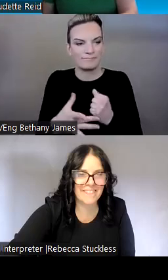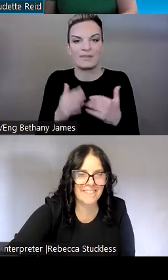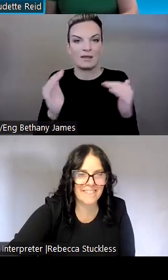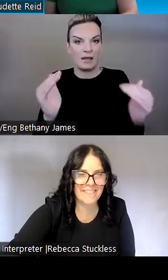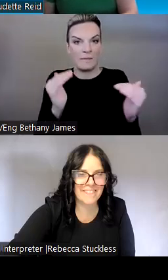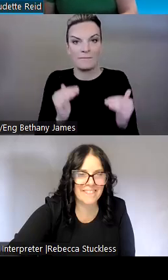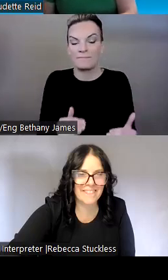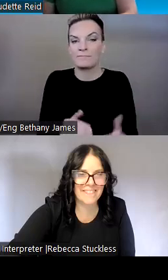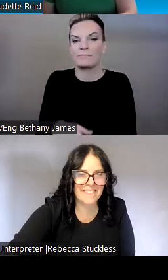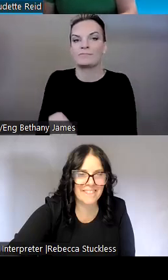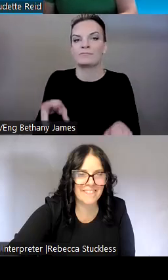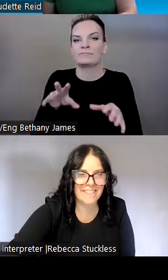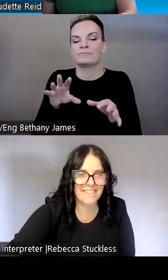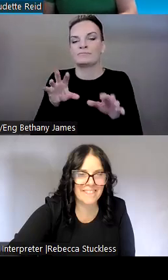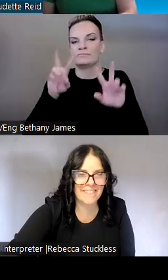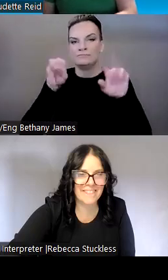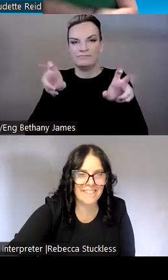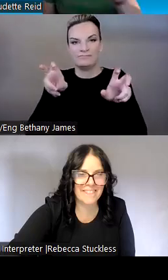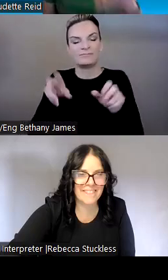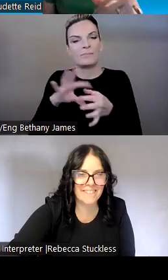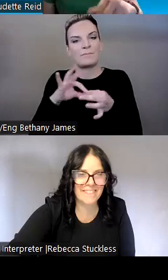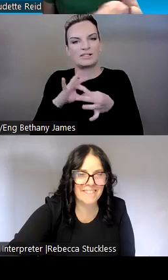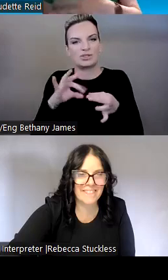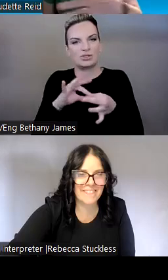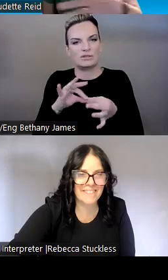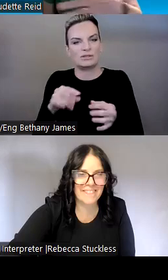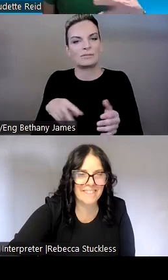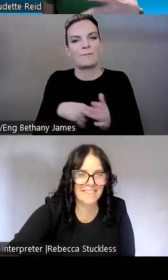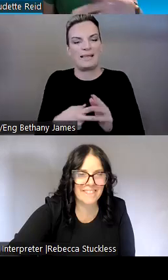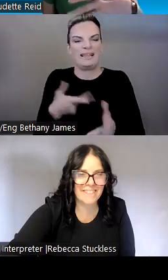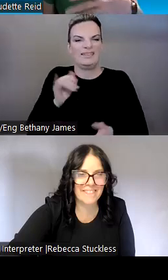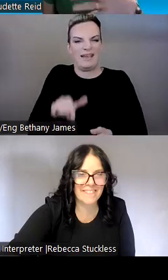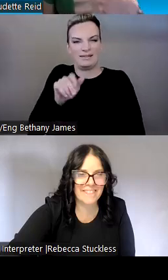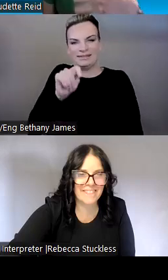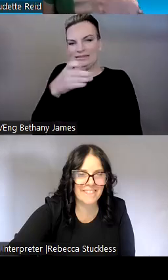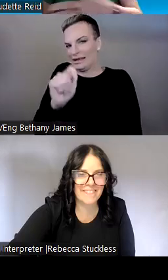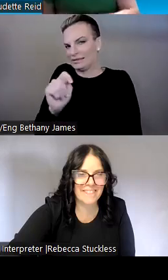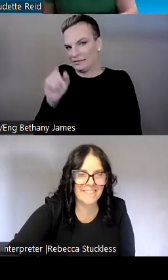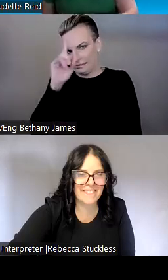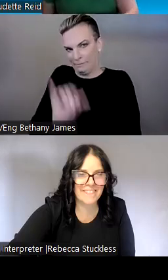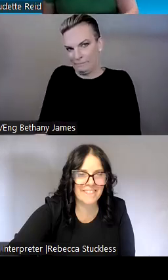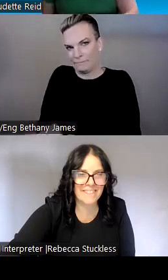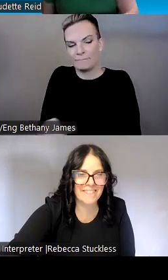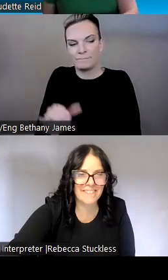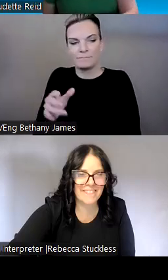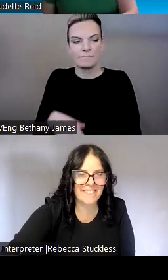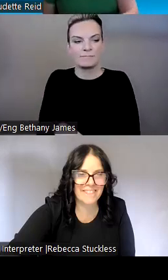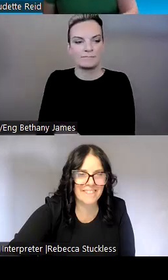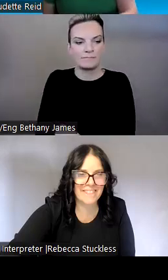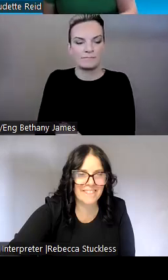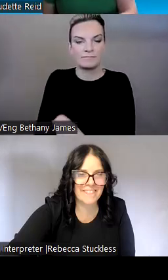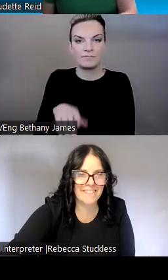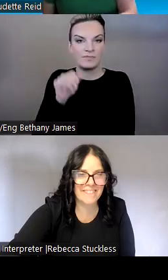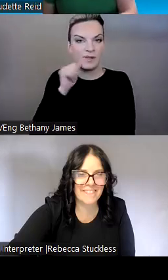are. And with Apple, their text message utilities has some extra things that make it easier